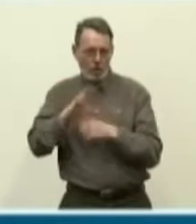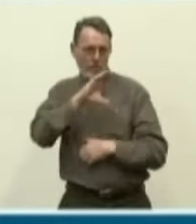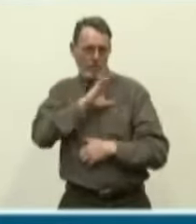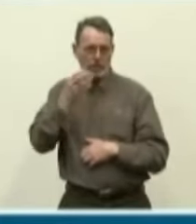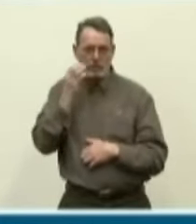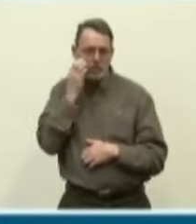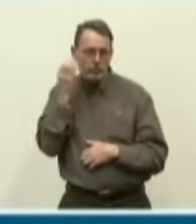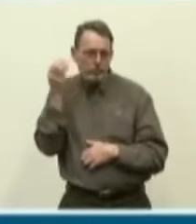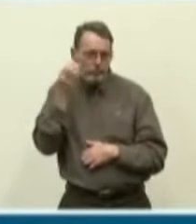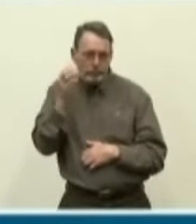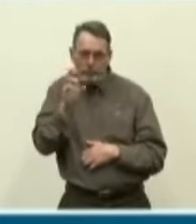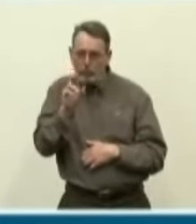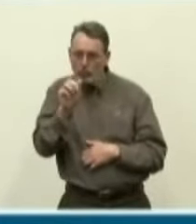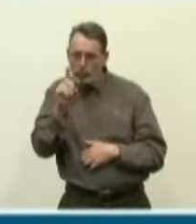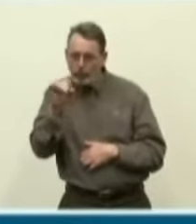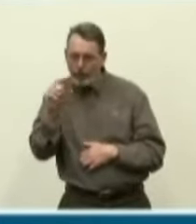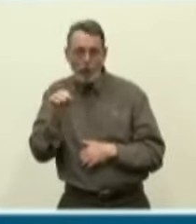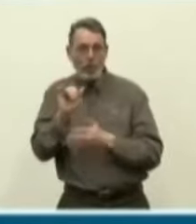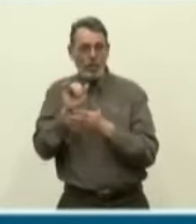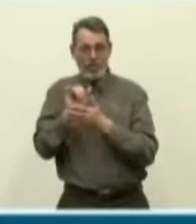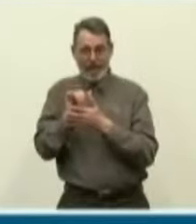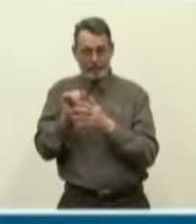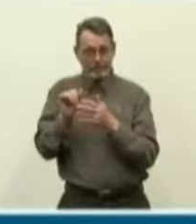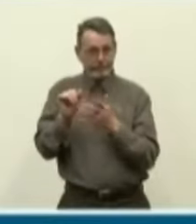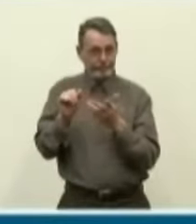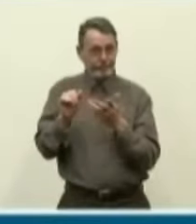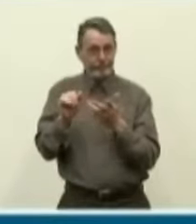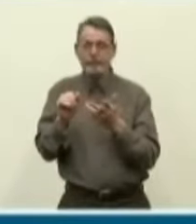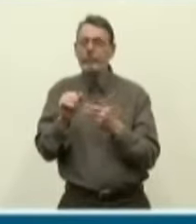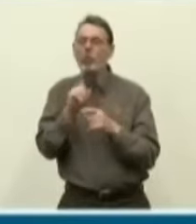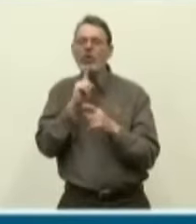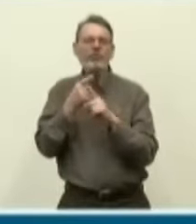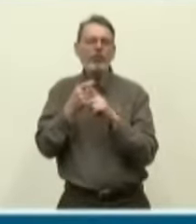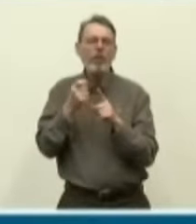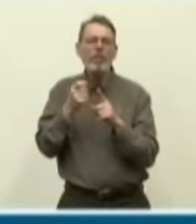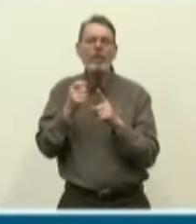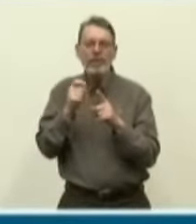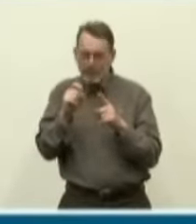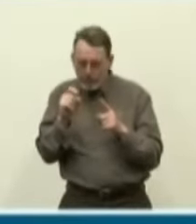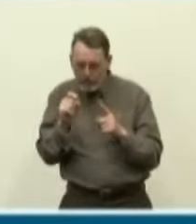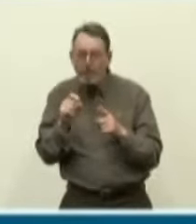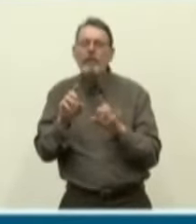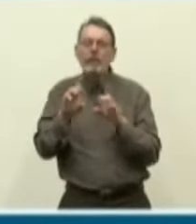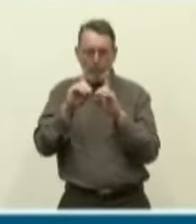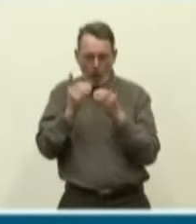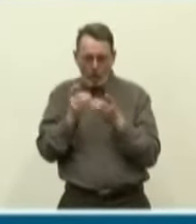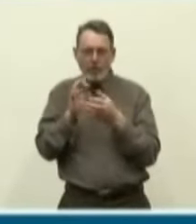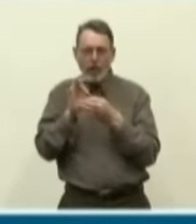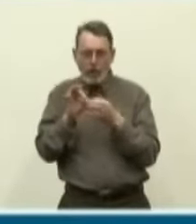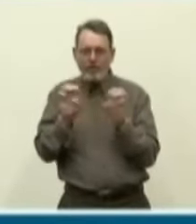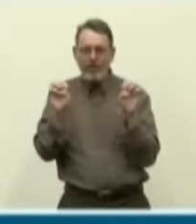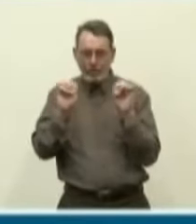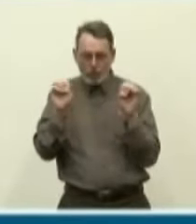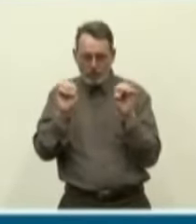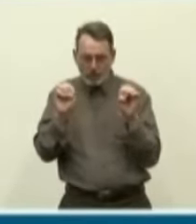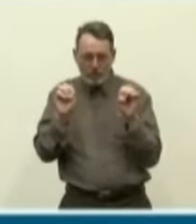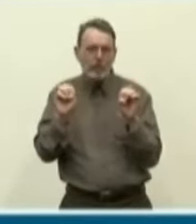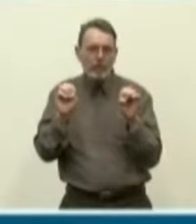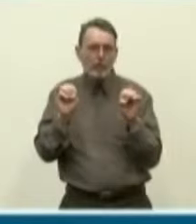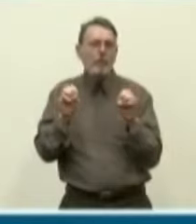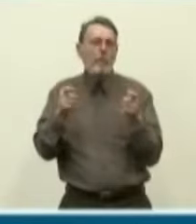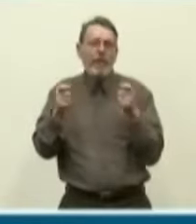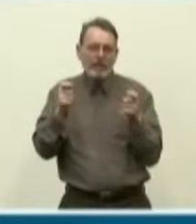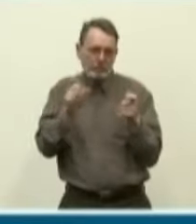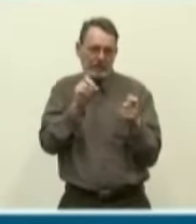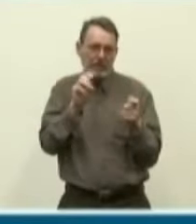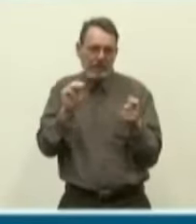was provided to the San Francisco Police Department from the San Francisco Department of Emergency Management. DEM provides